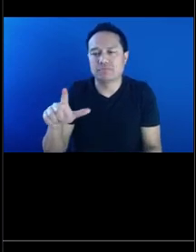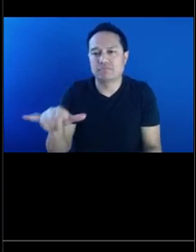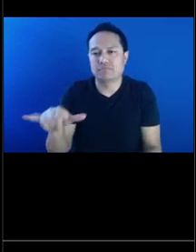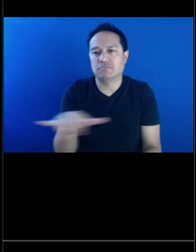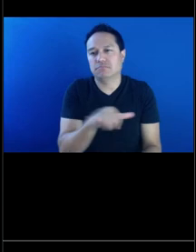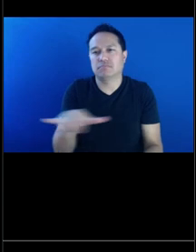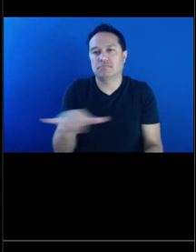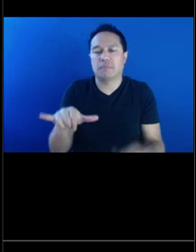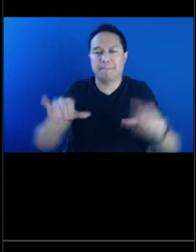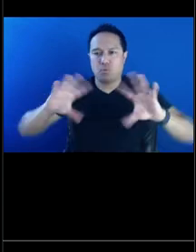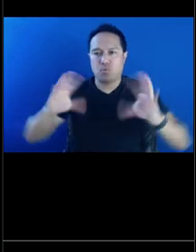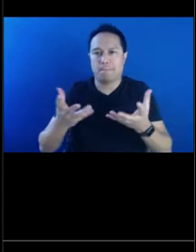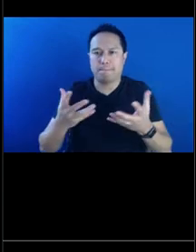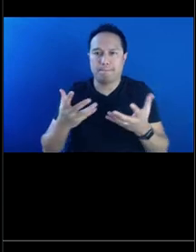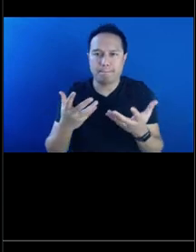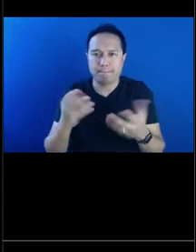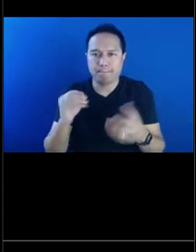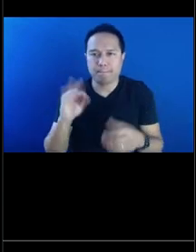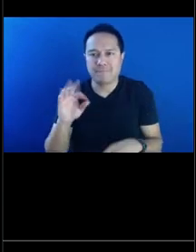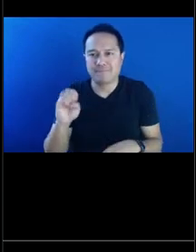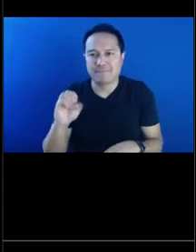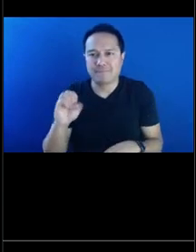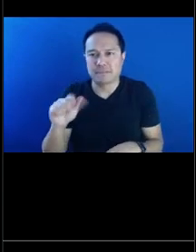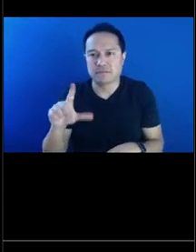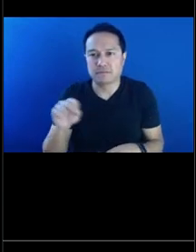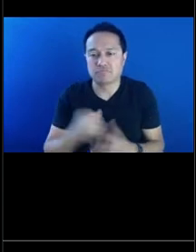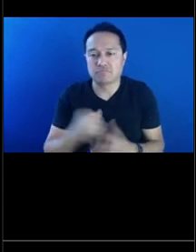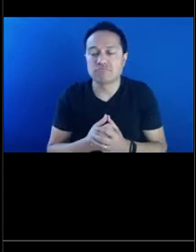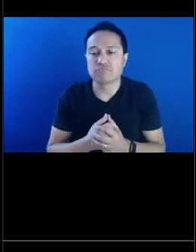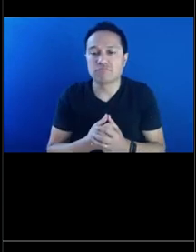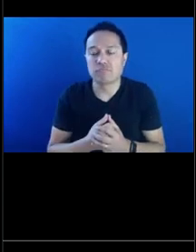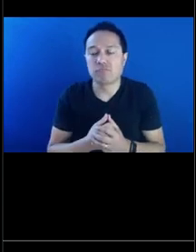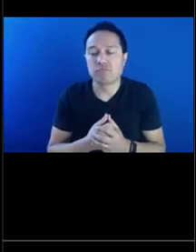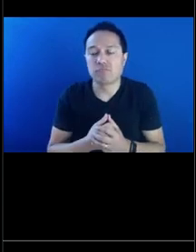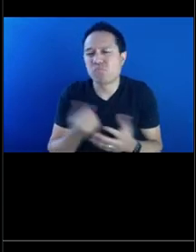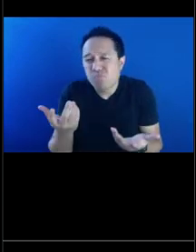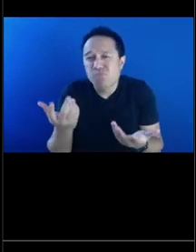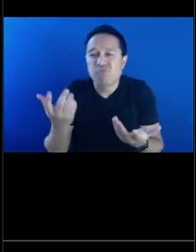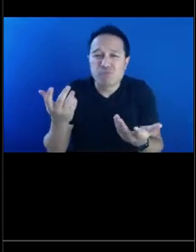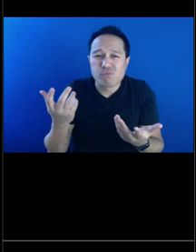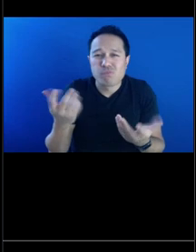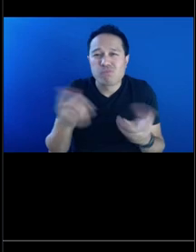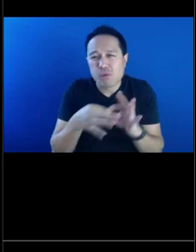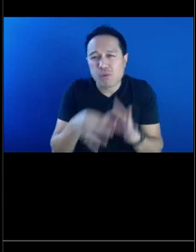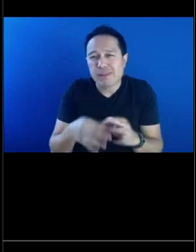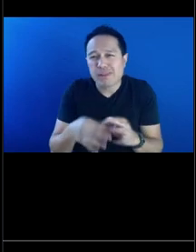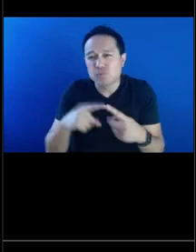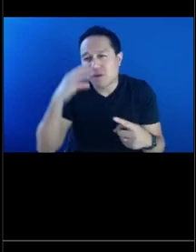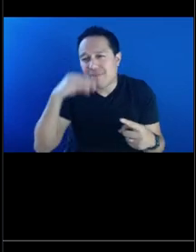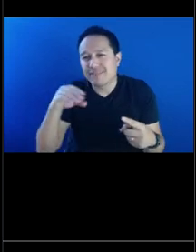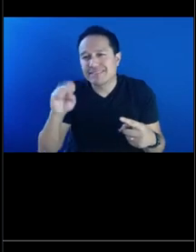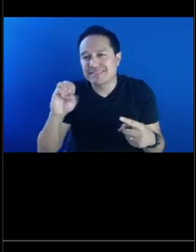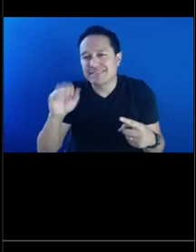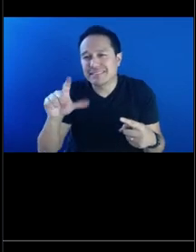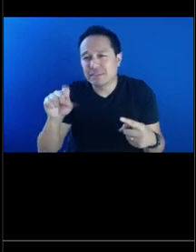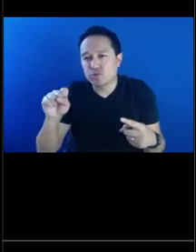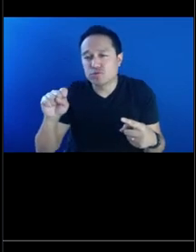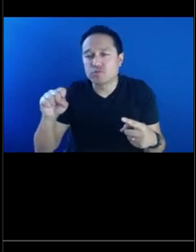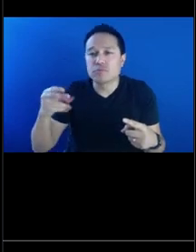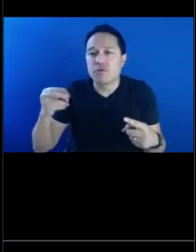same grouping, and they are more distantly related to things like elephant seals and harbor seals,